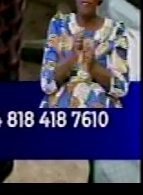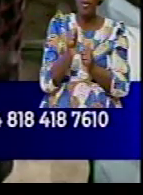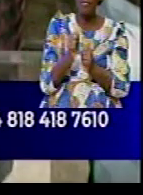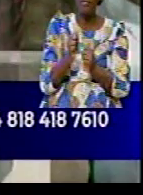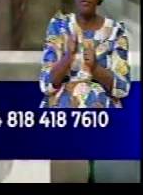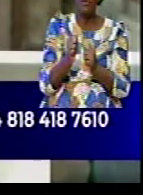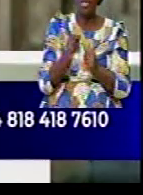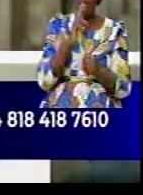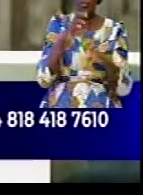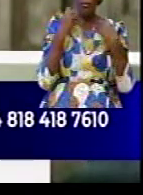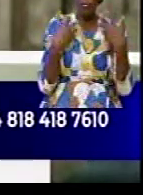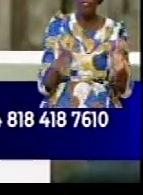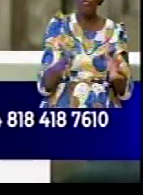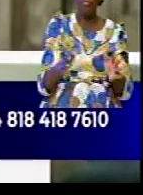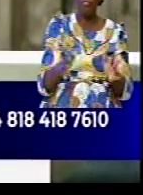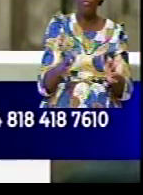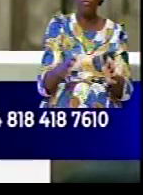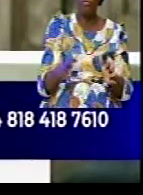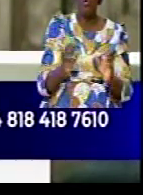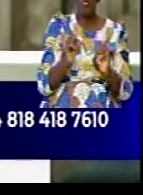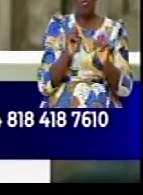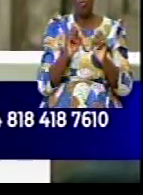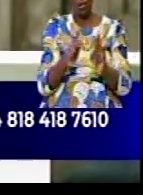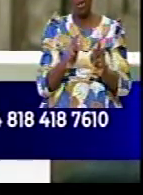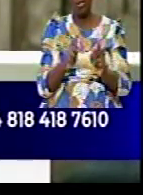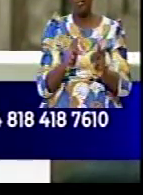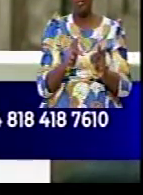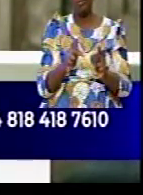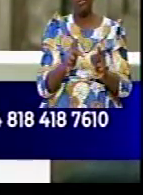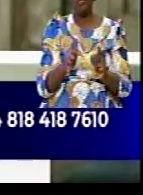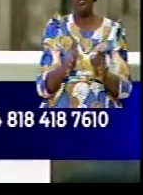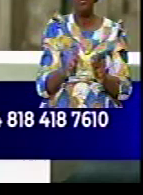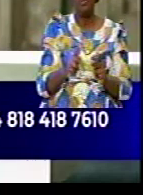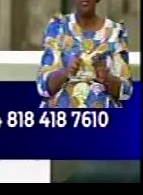Or one, how far are we through?